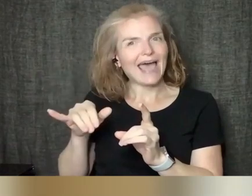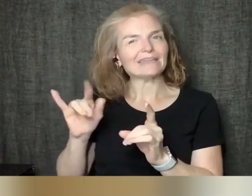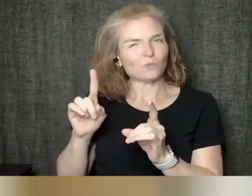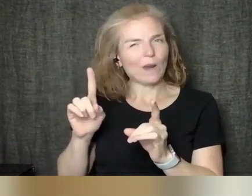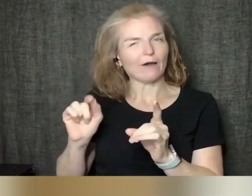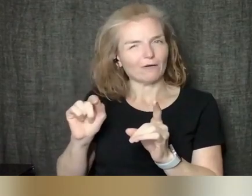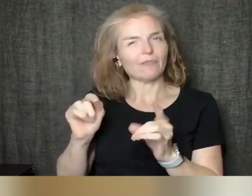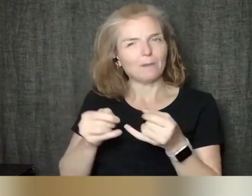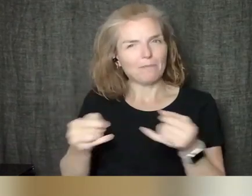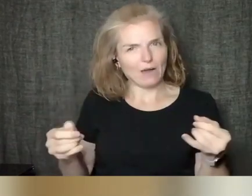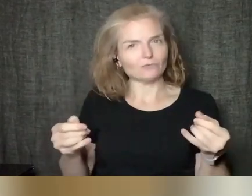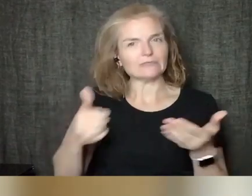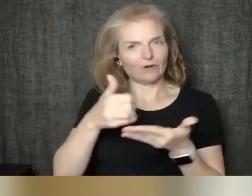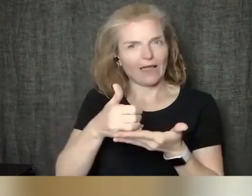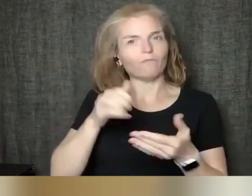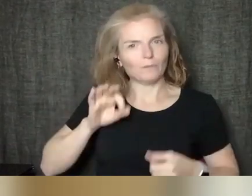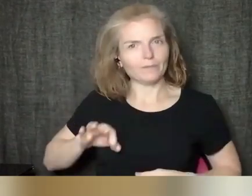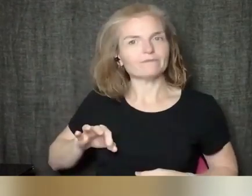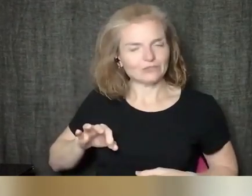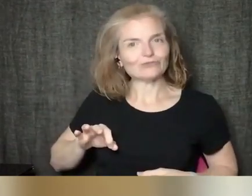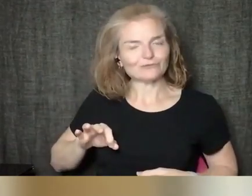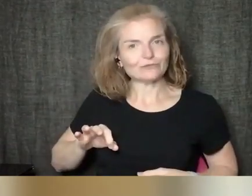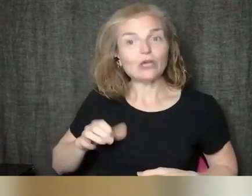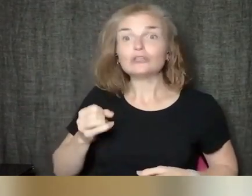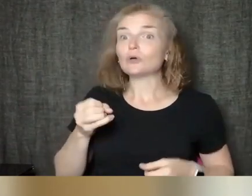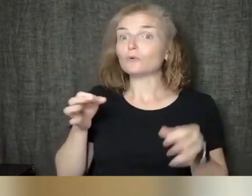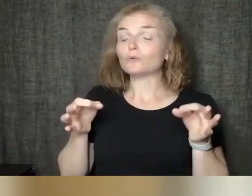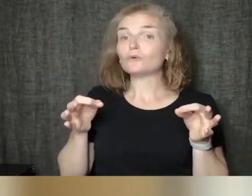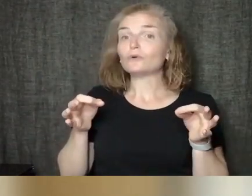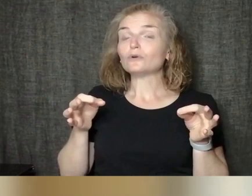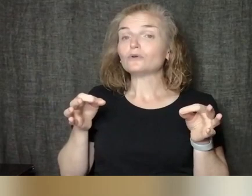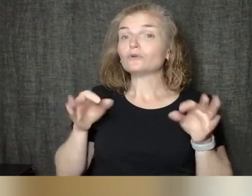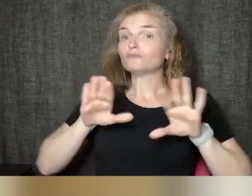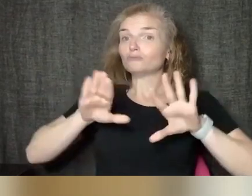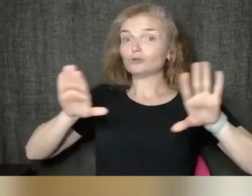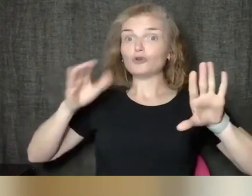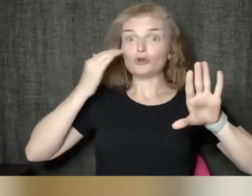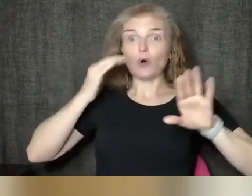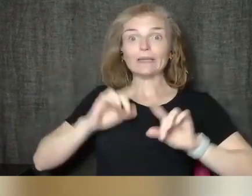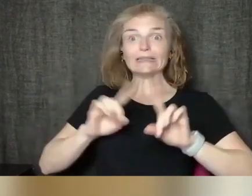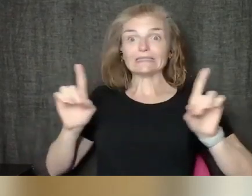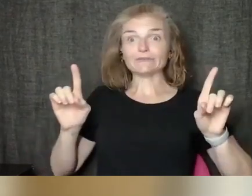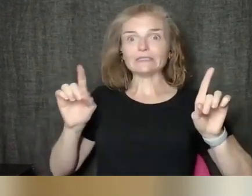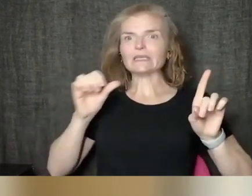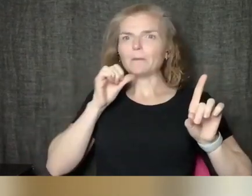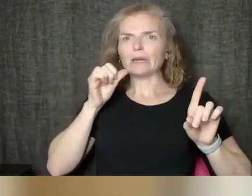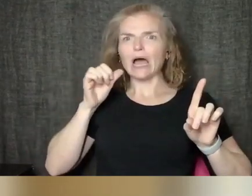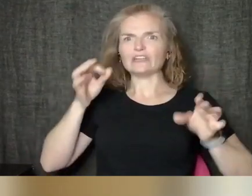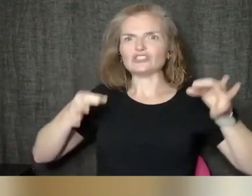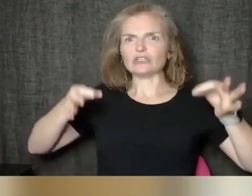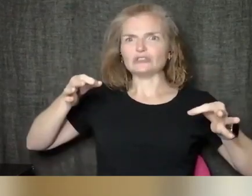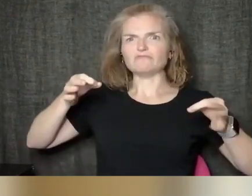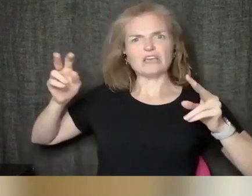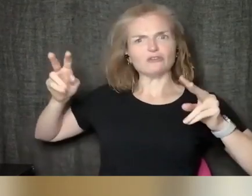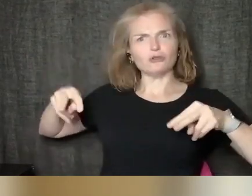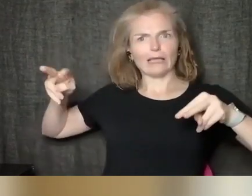Very clear discernment without the judgment that makes self seem virtuous in contrast